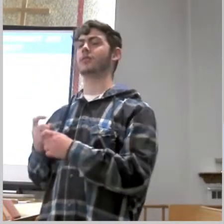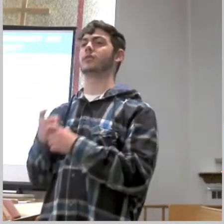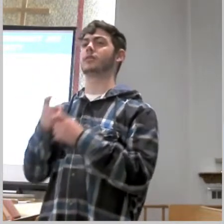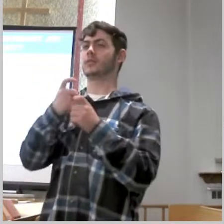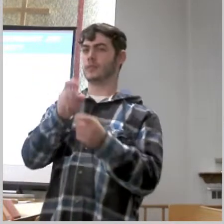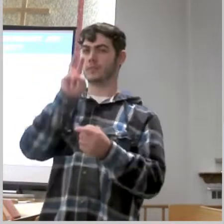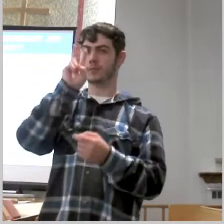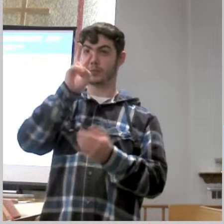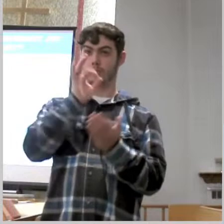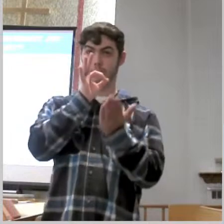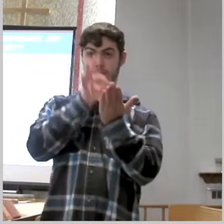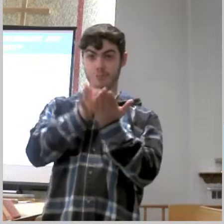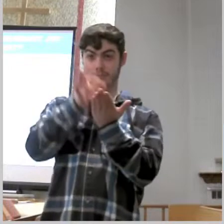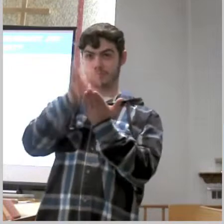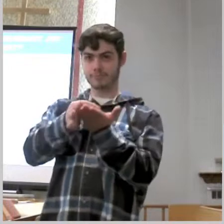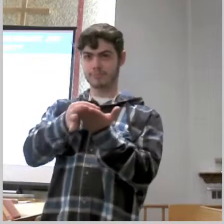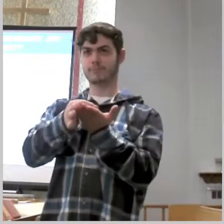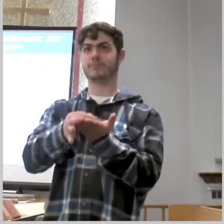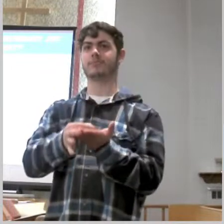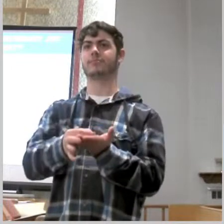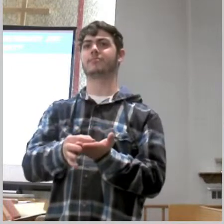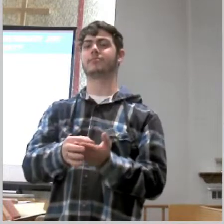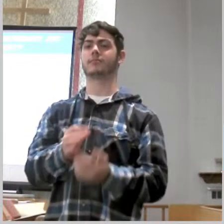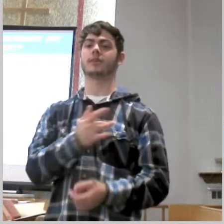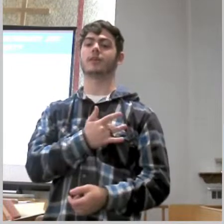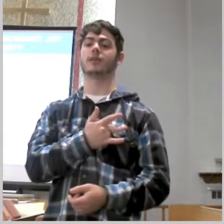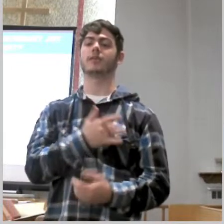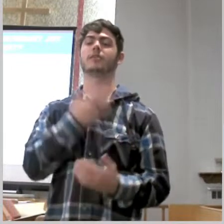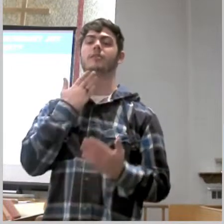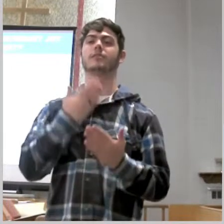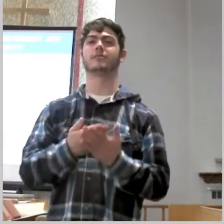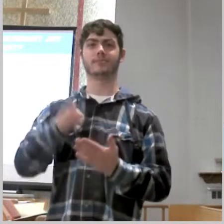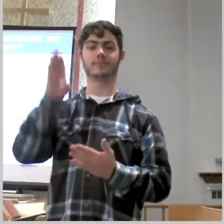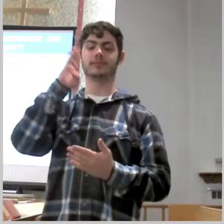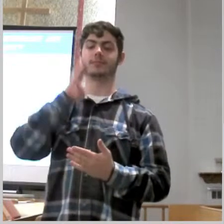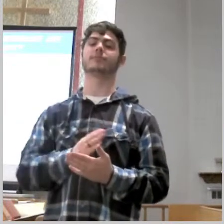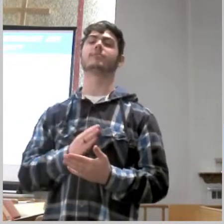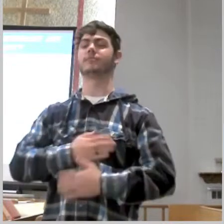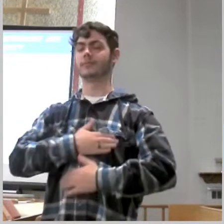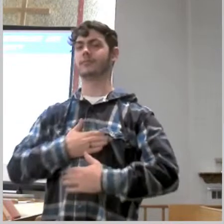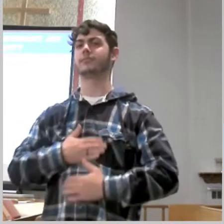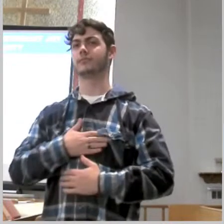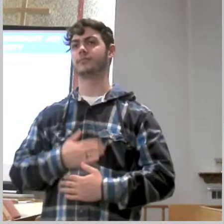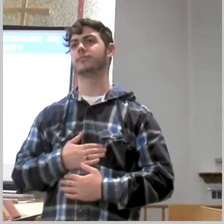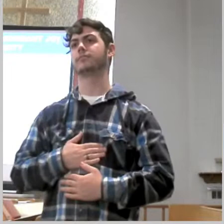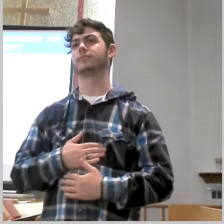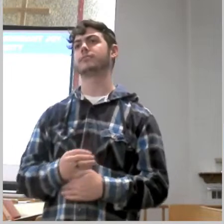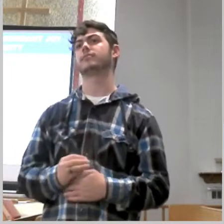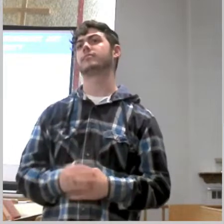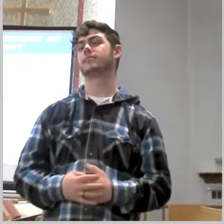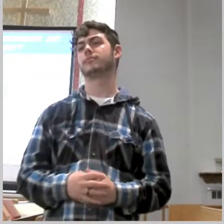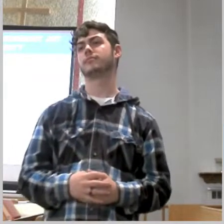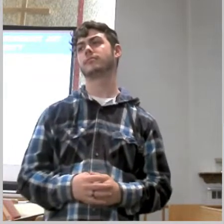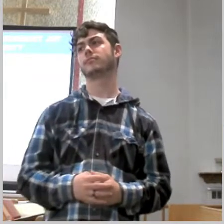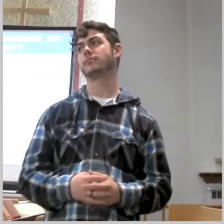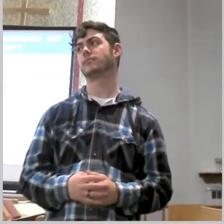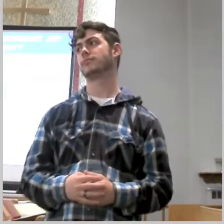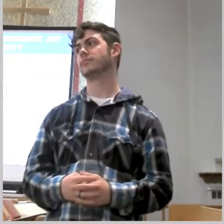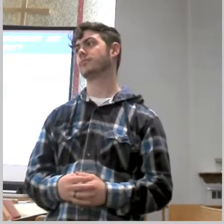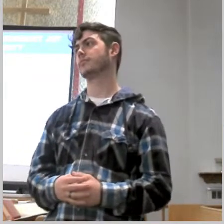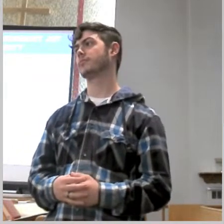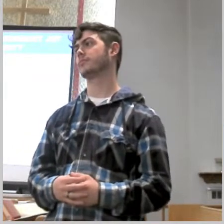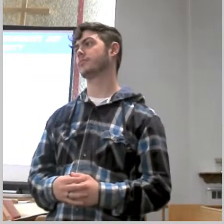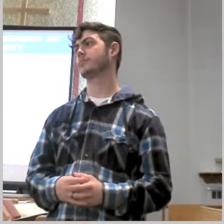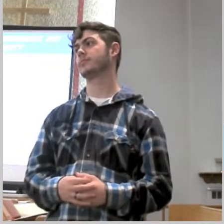in these churches, maybe, you know, we're talking about a collection of churches, and maybe what they were able to give